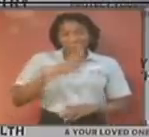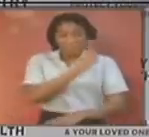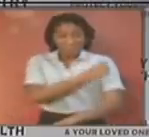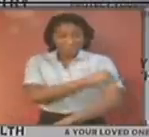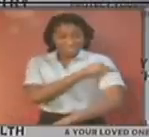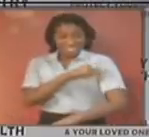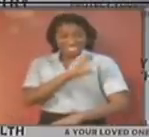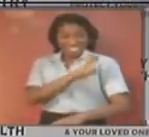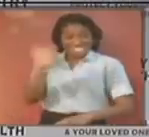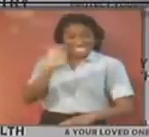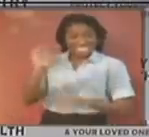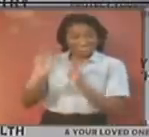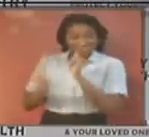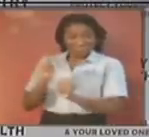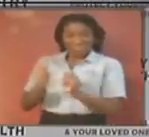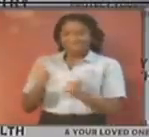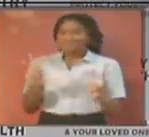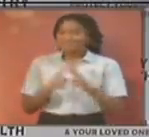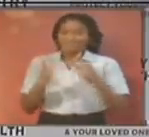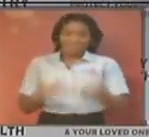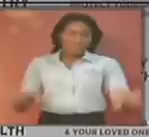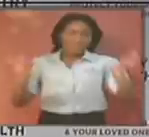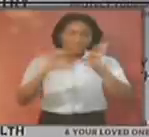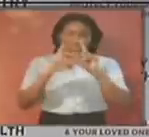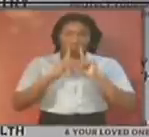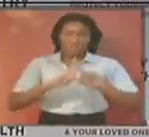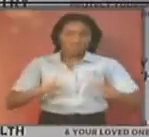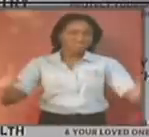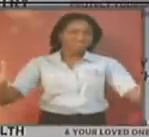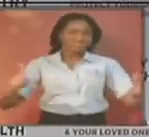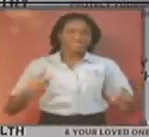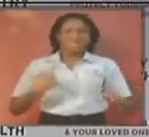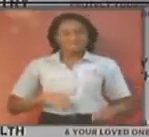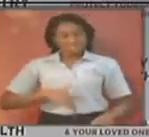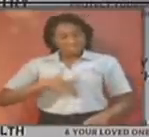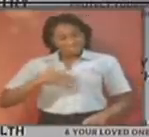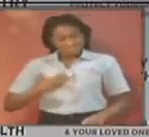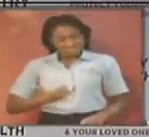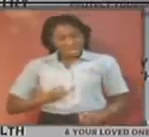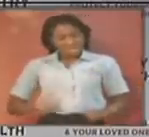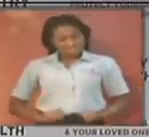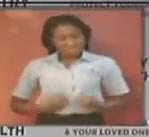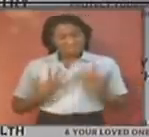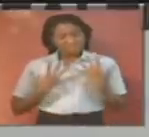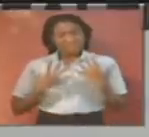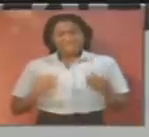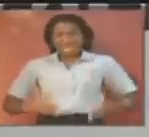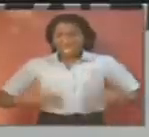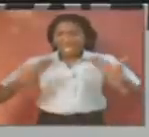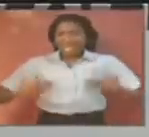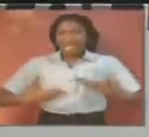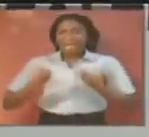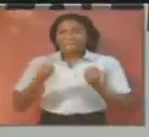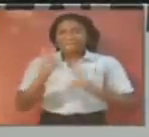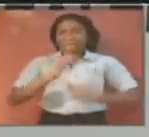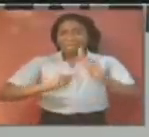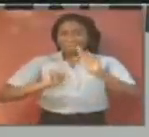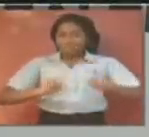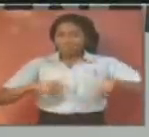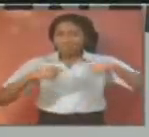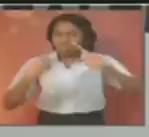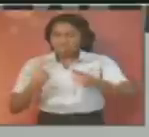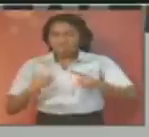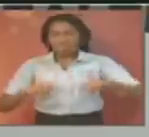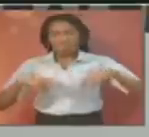important reminders for the public there. And we are all very encouraged as well by the increase in uptake that the ERHA